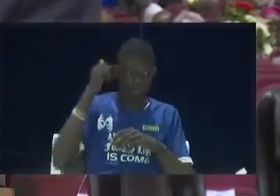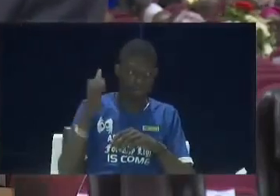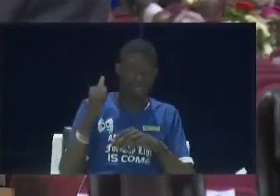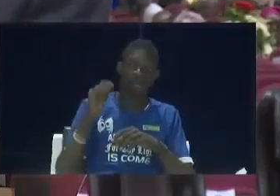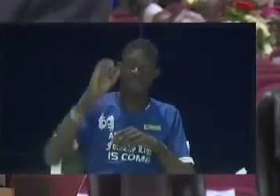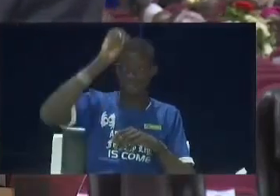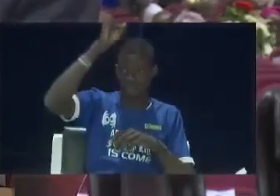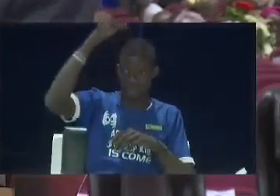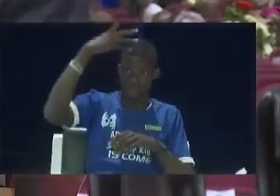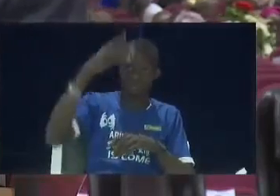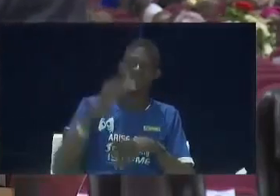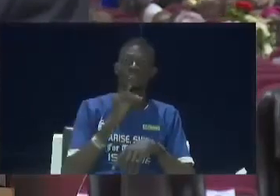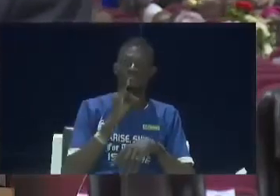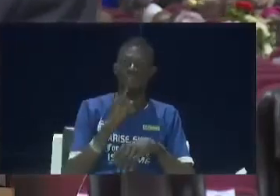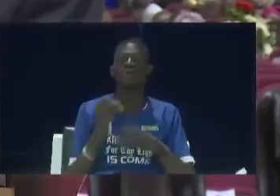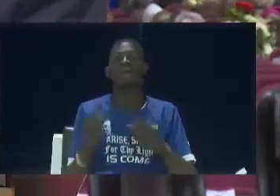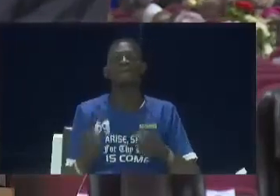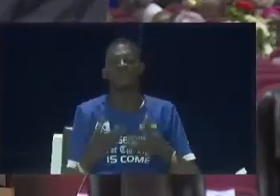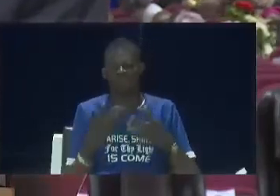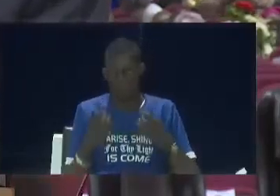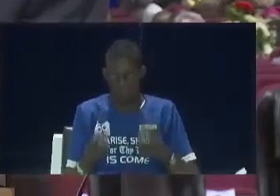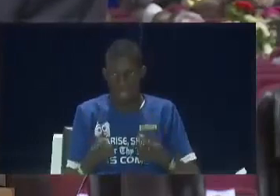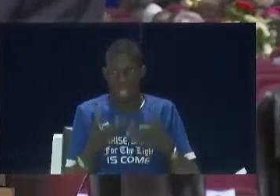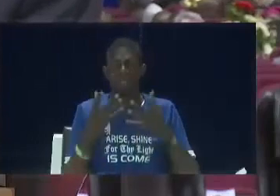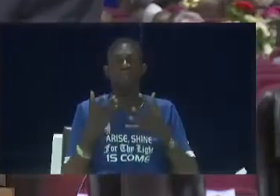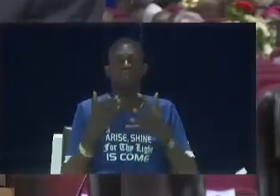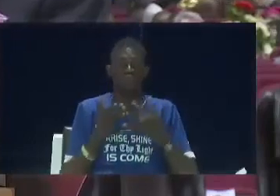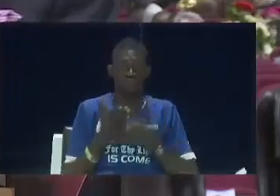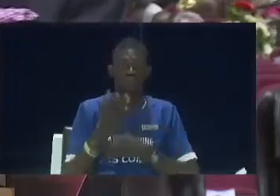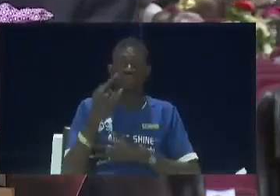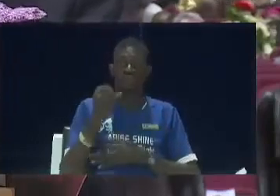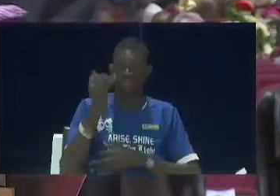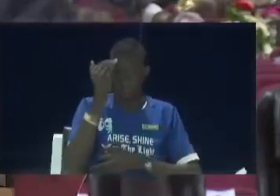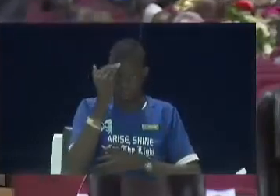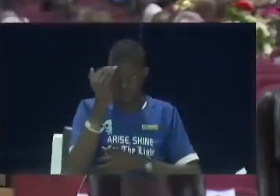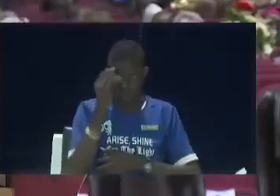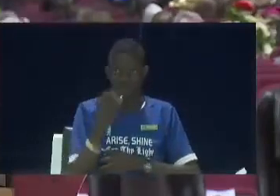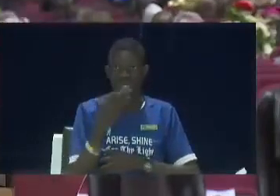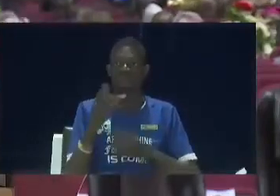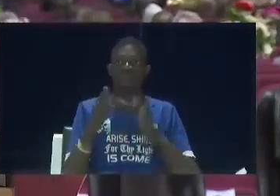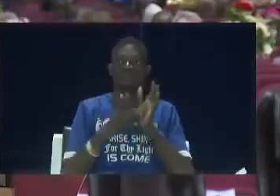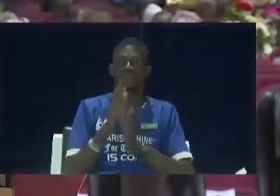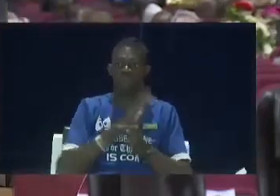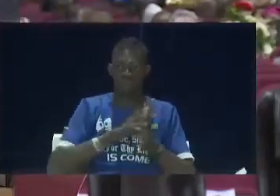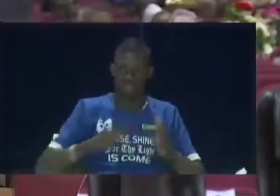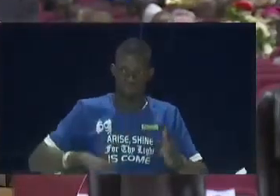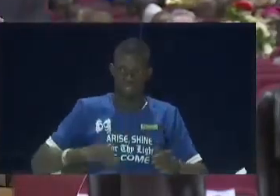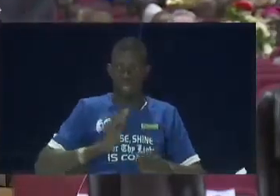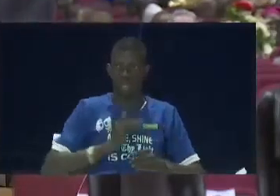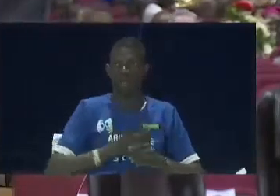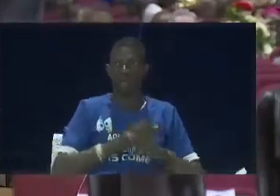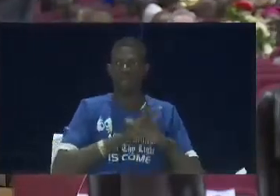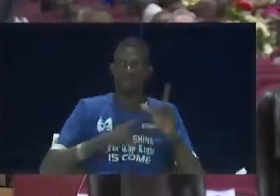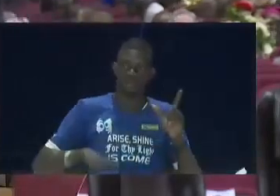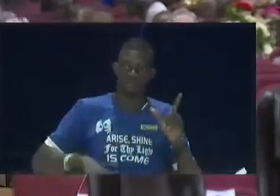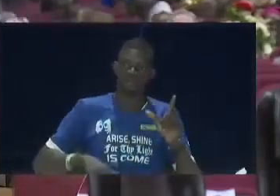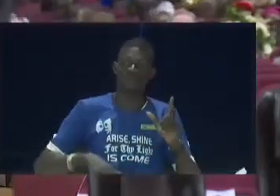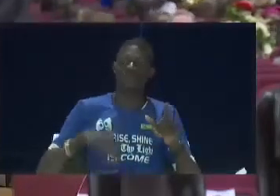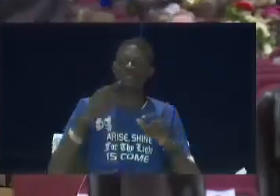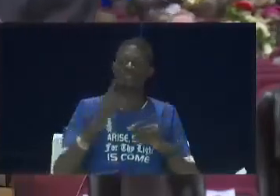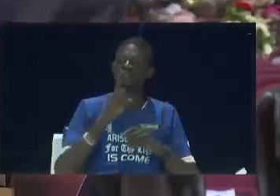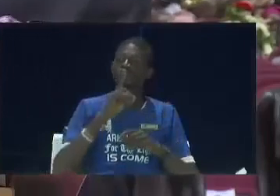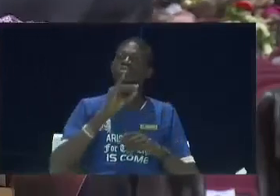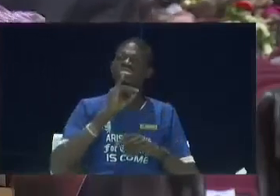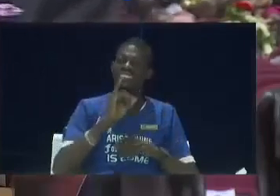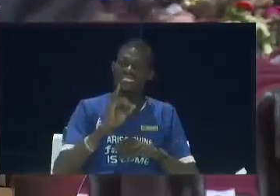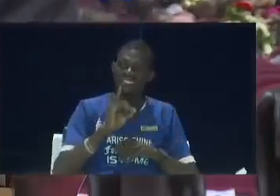grace is multiplied through the knowledge of Jesus Christ our Lord. The truth